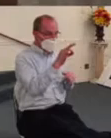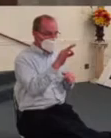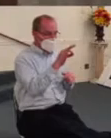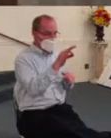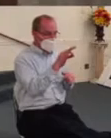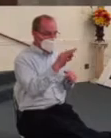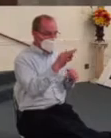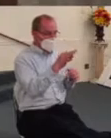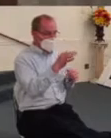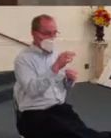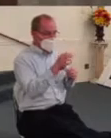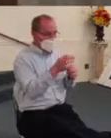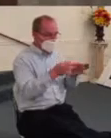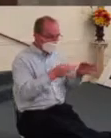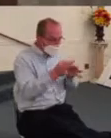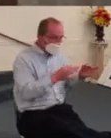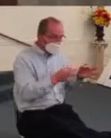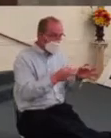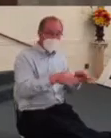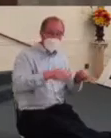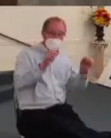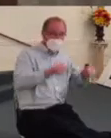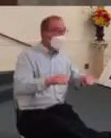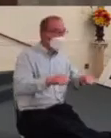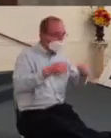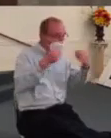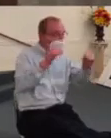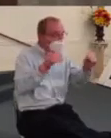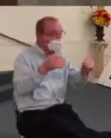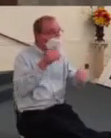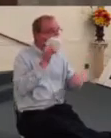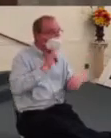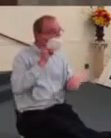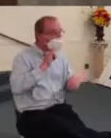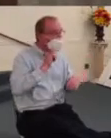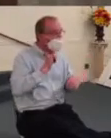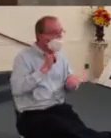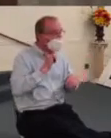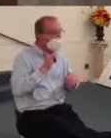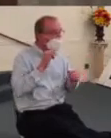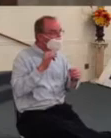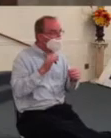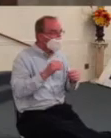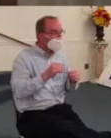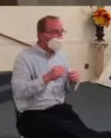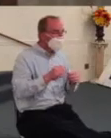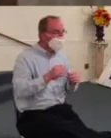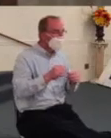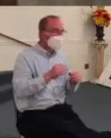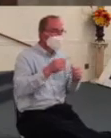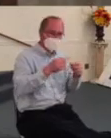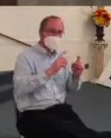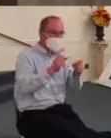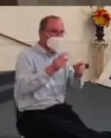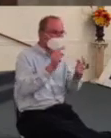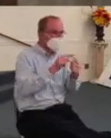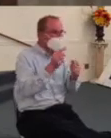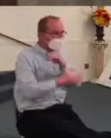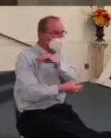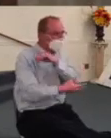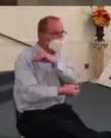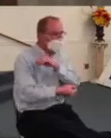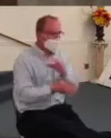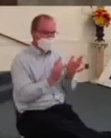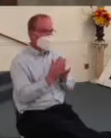That makes it sound better. Jesus will respond that you always have the poor, and that's true, and you can always do